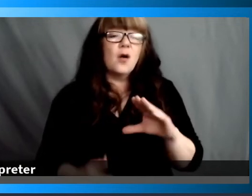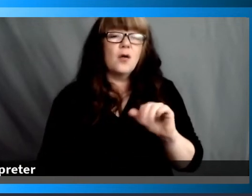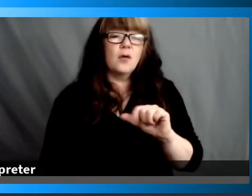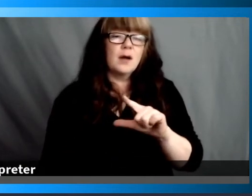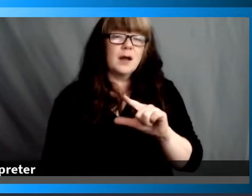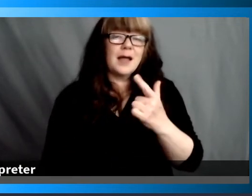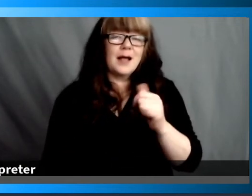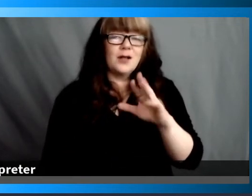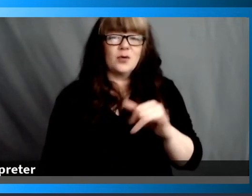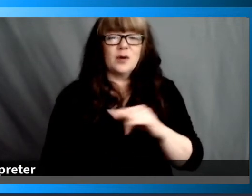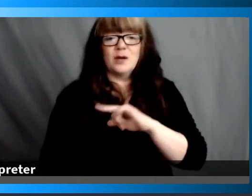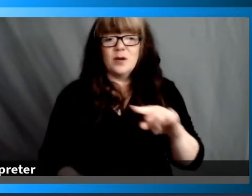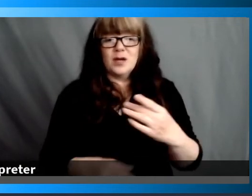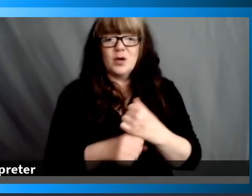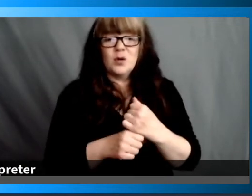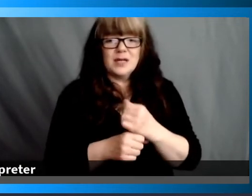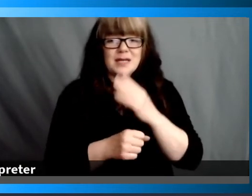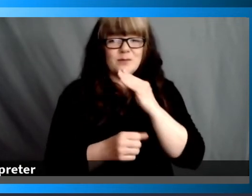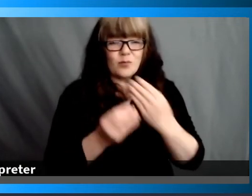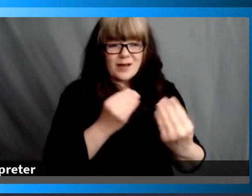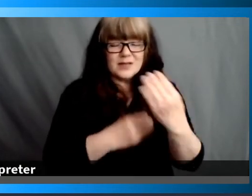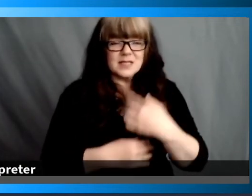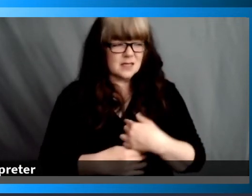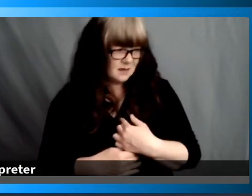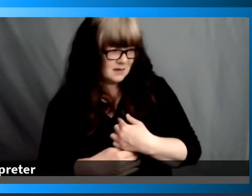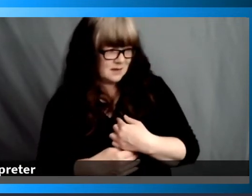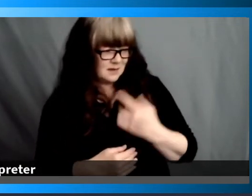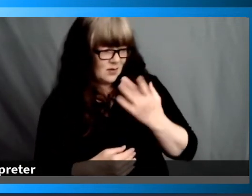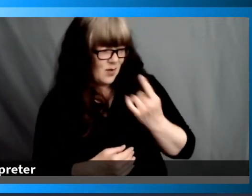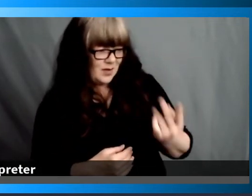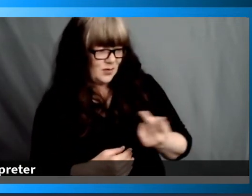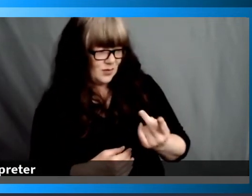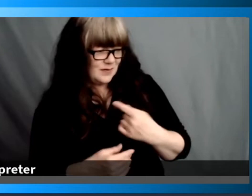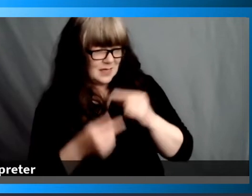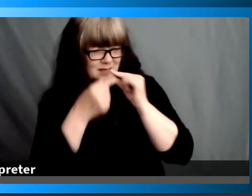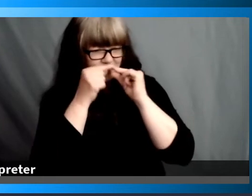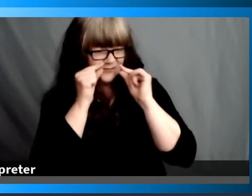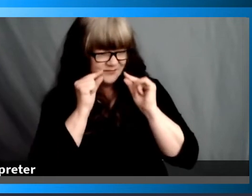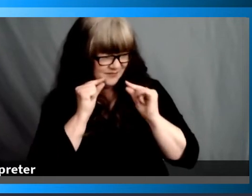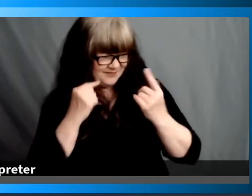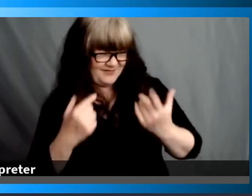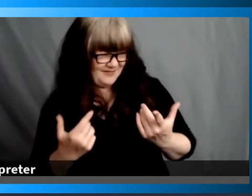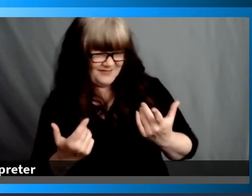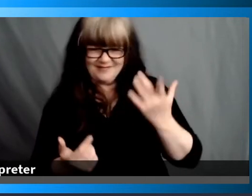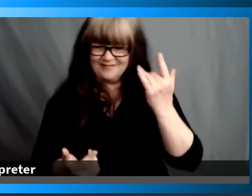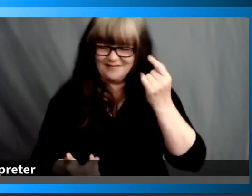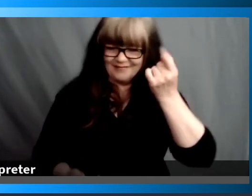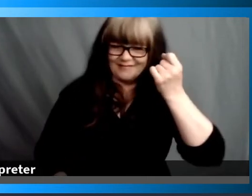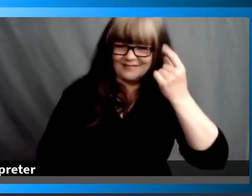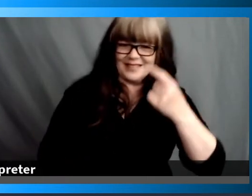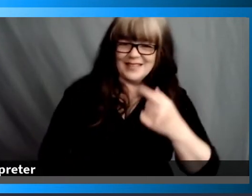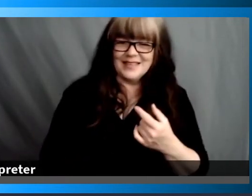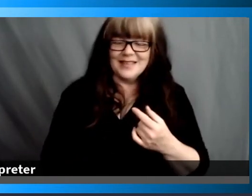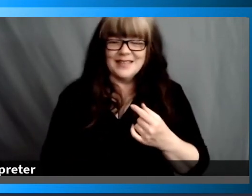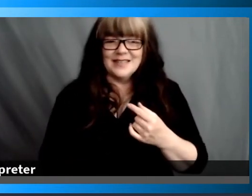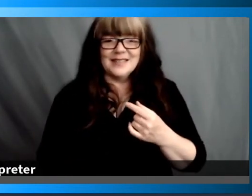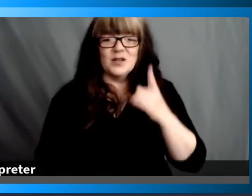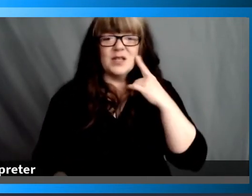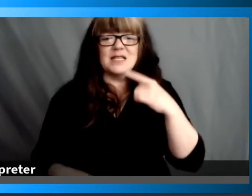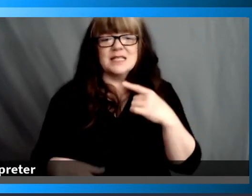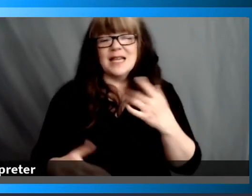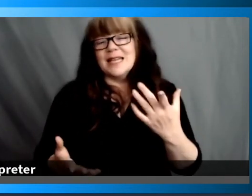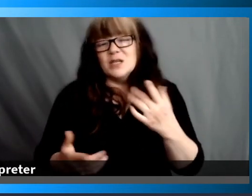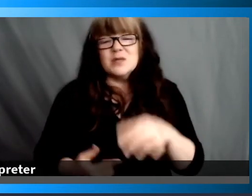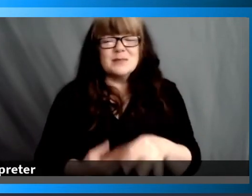get breakfast every day and they're like, is this a bit? Like, why do these two have these mustaches? Like these biker mustaches, especially on